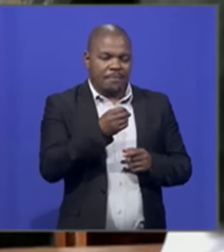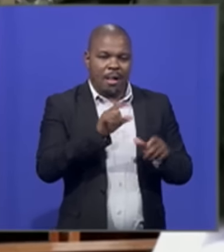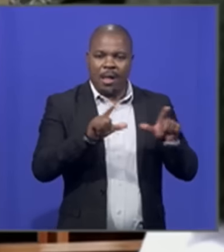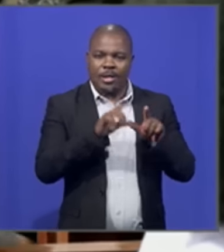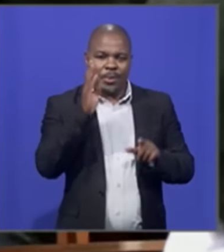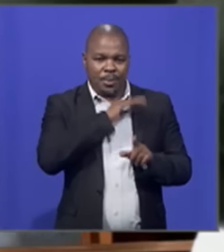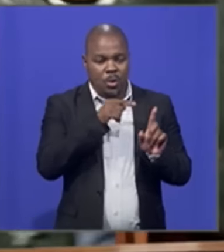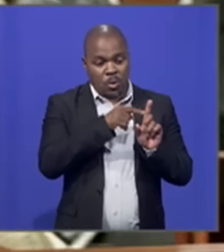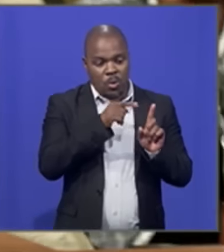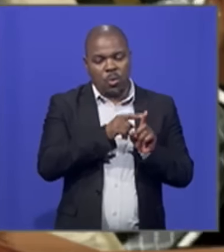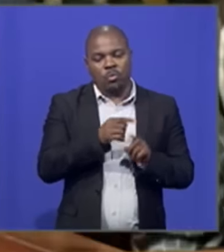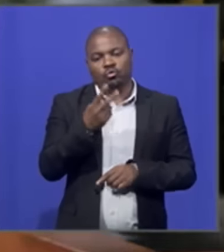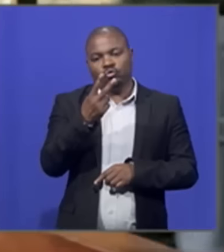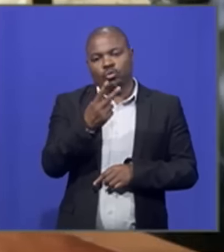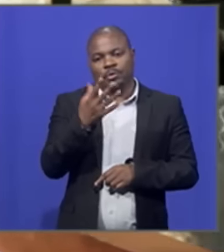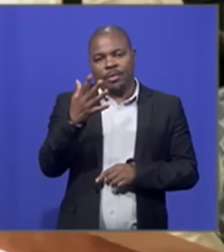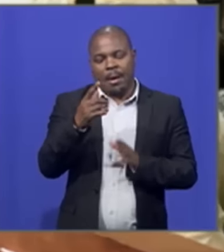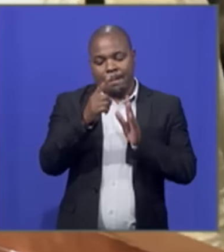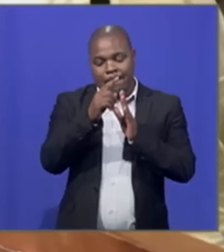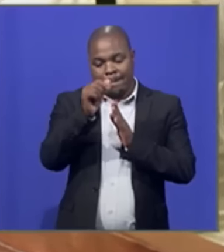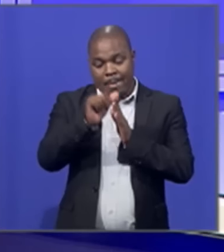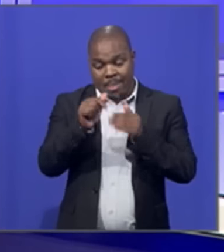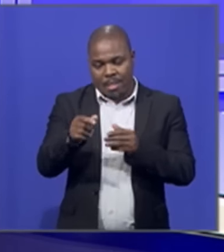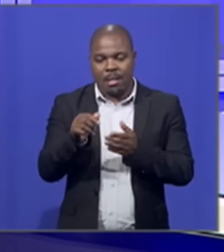ya pele go la 25 kgweding ye.